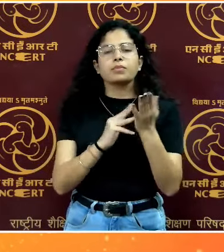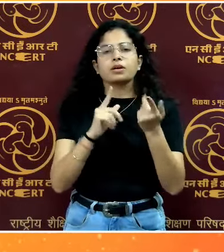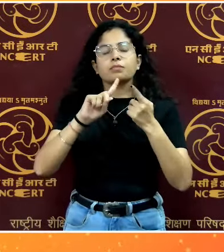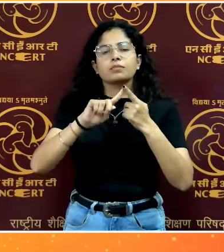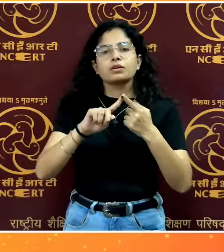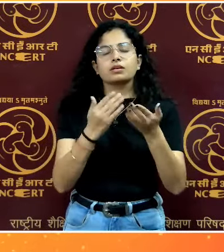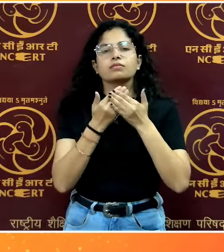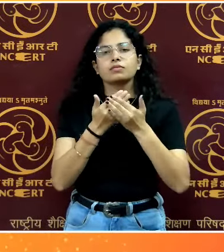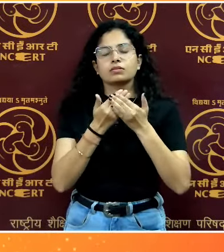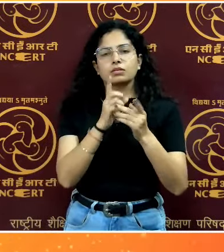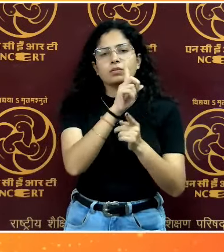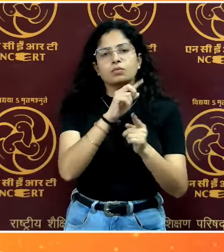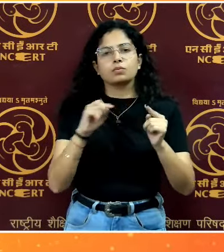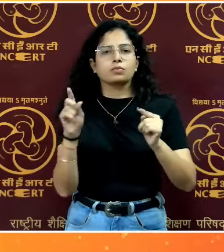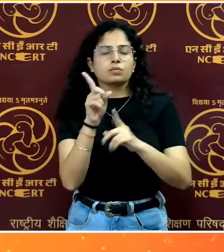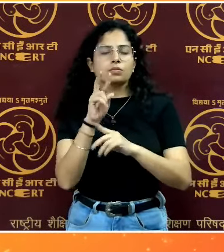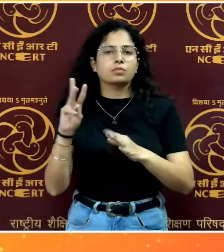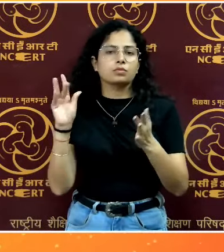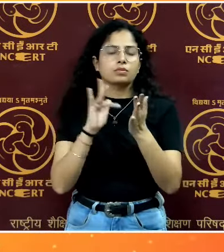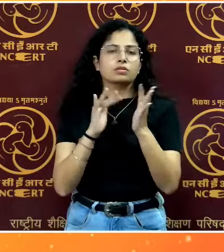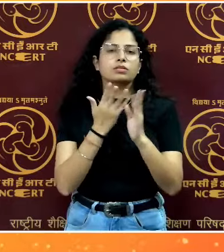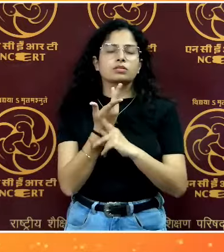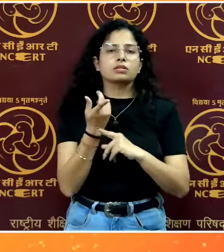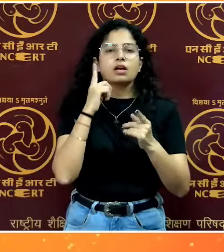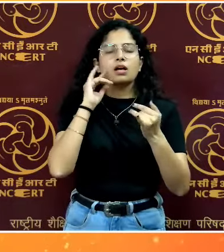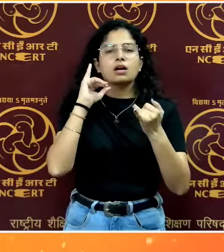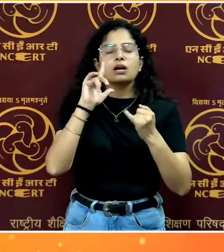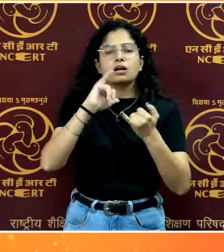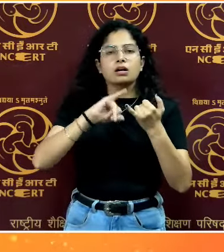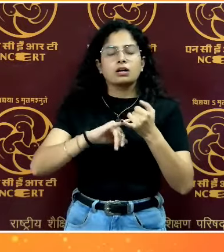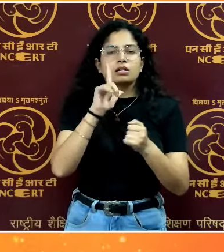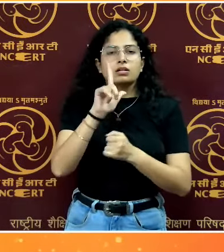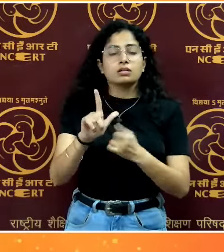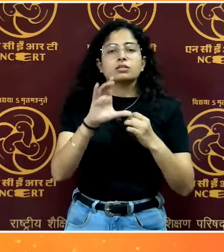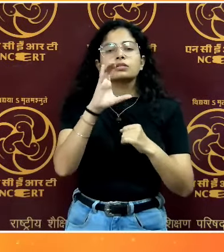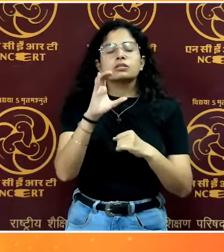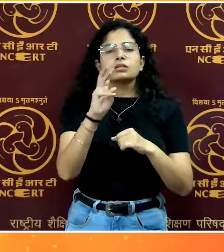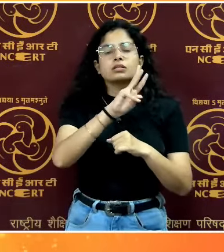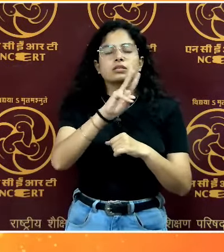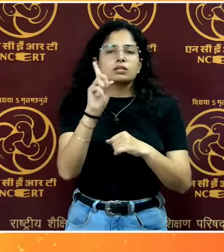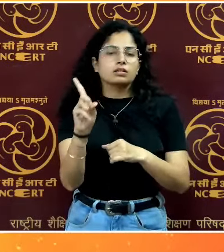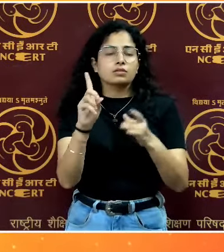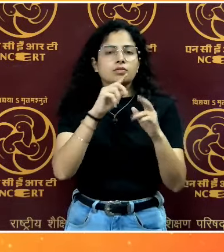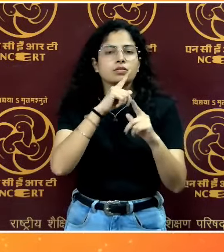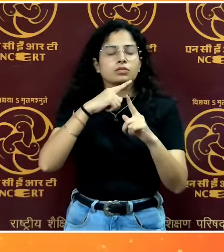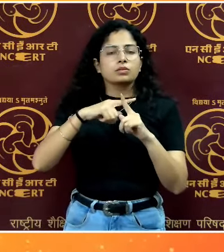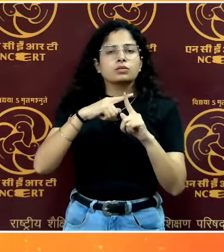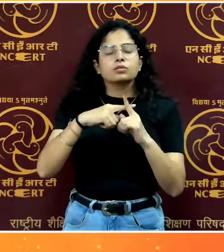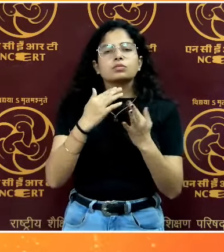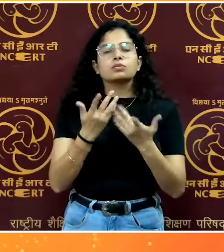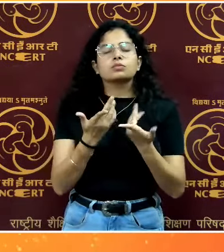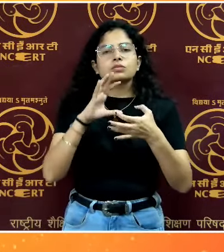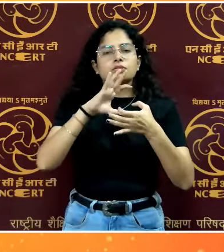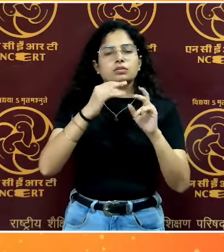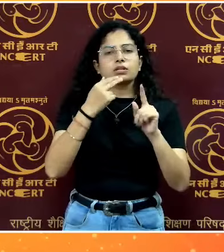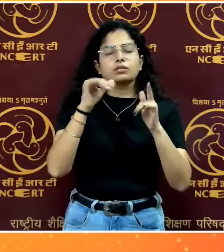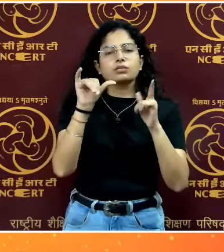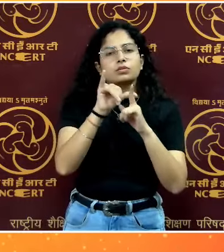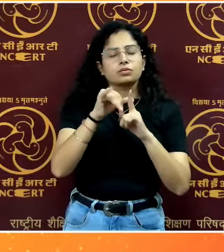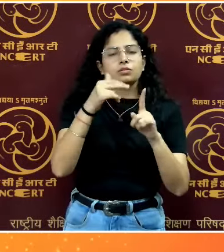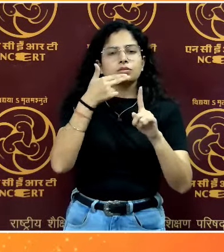to 12, on PM eVidya ISL channel number 31 and also on our YouTube handles NCERT